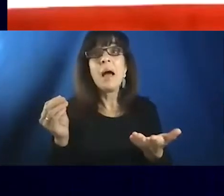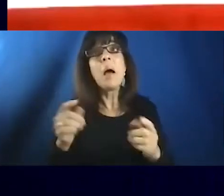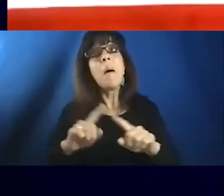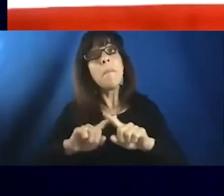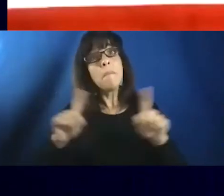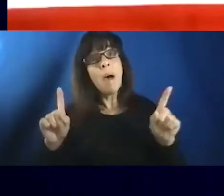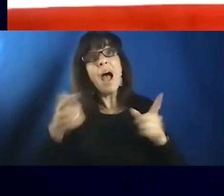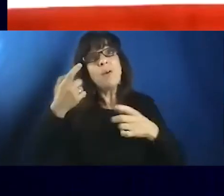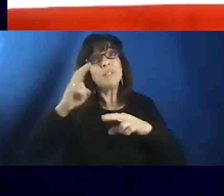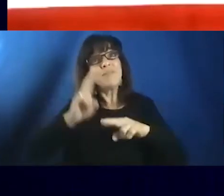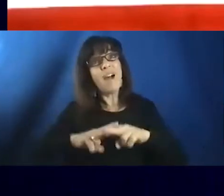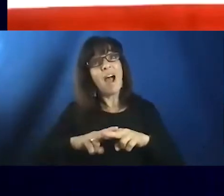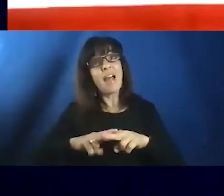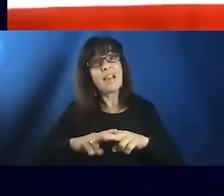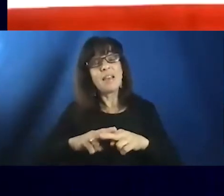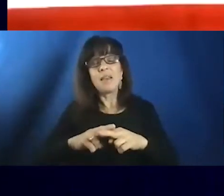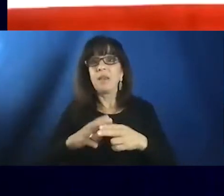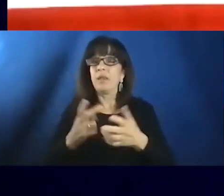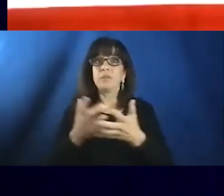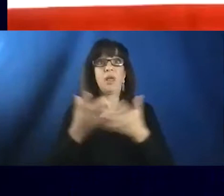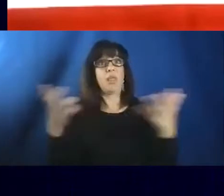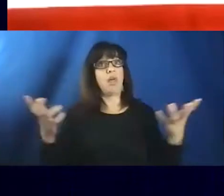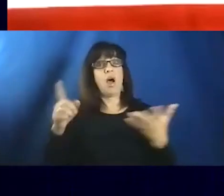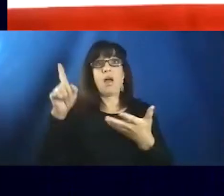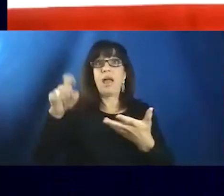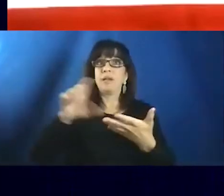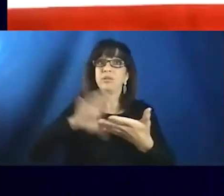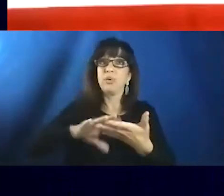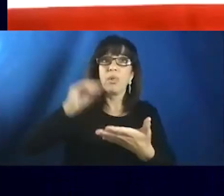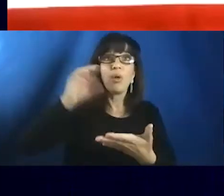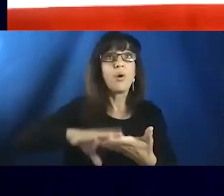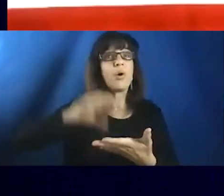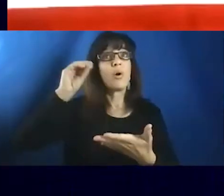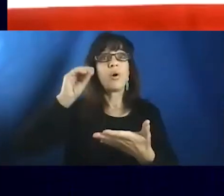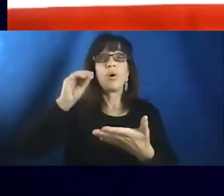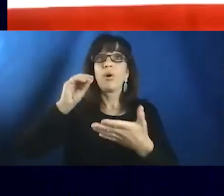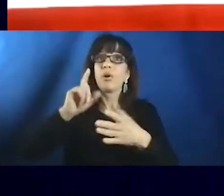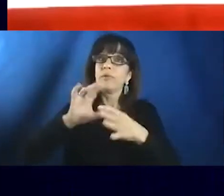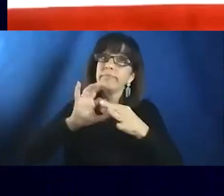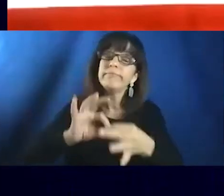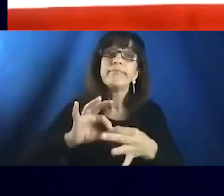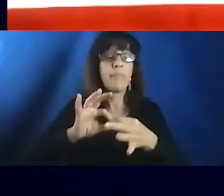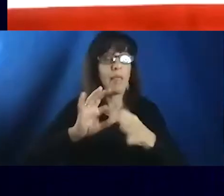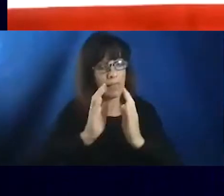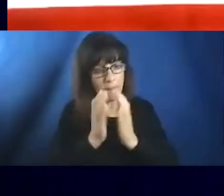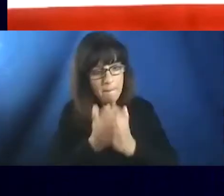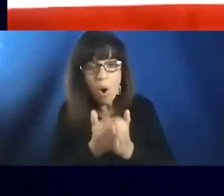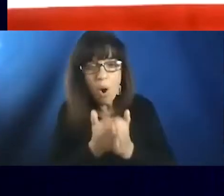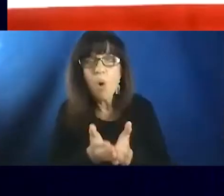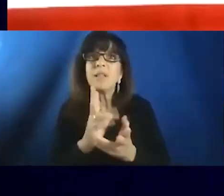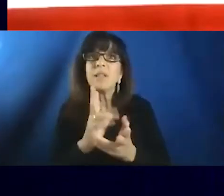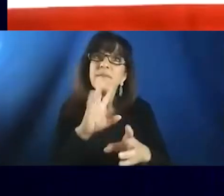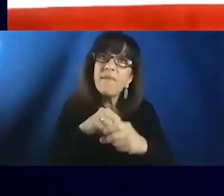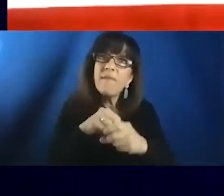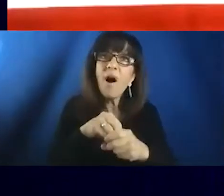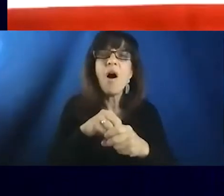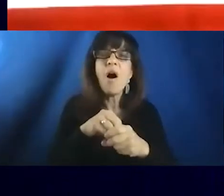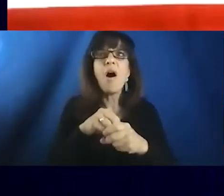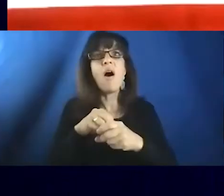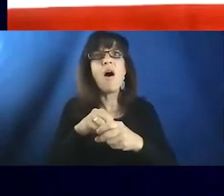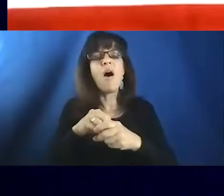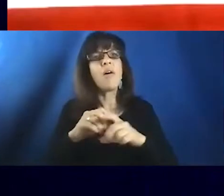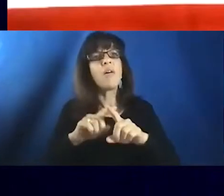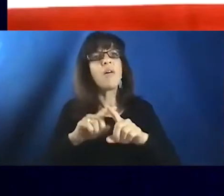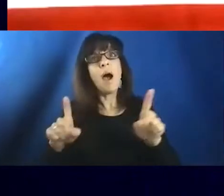pretty fun. There's a lot to learn about like the boat, what goes into it. It was fun to